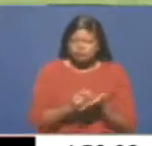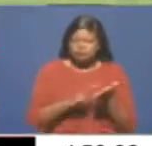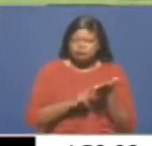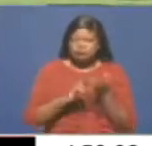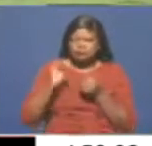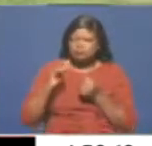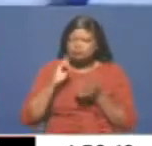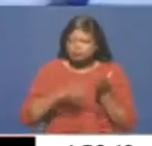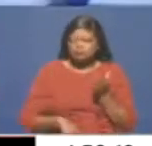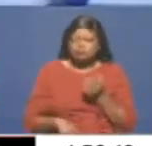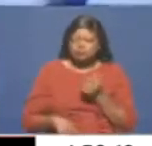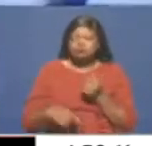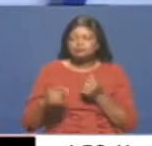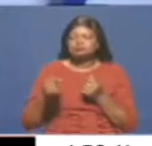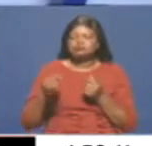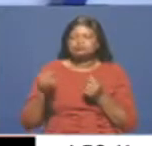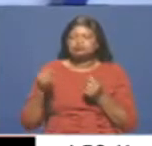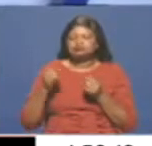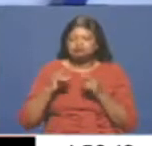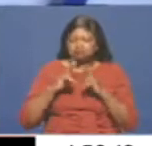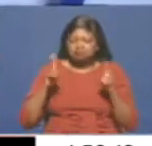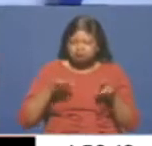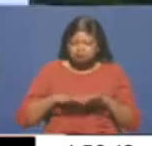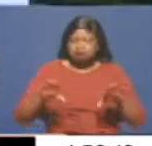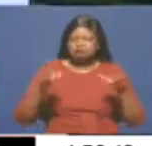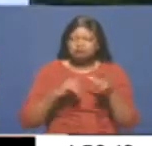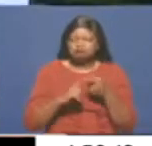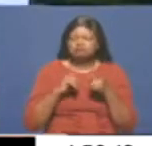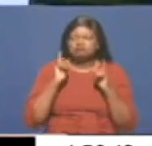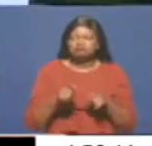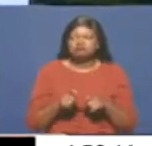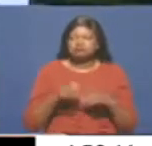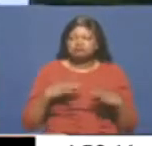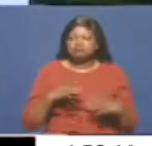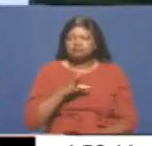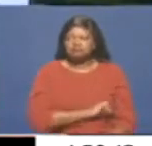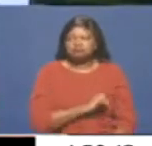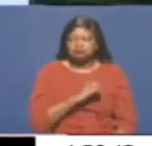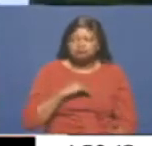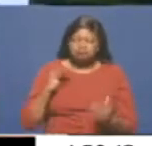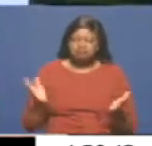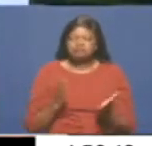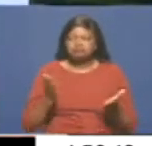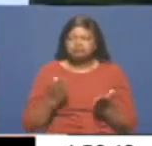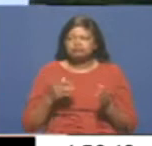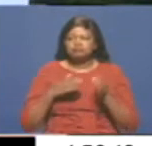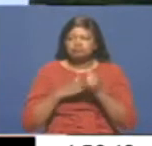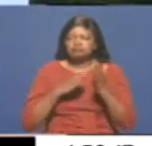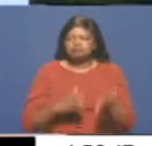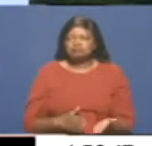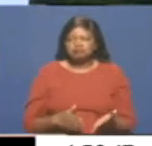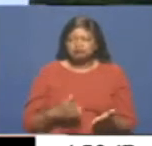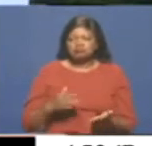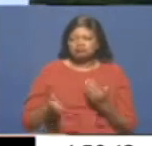preaching the gospel of peace, urging the political class to exercise tolerance. We want to urge especially our leaders to be mindful